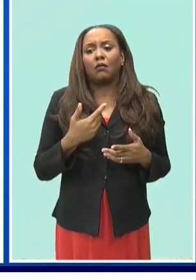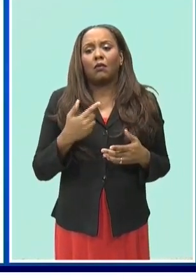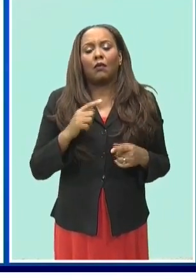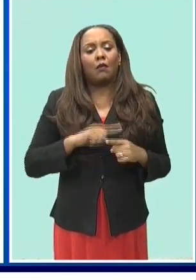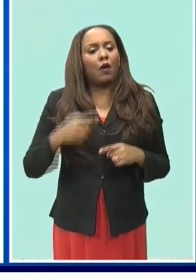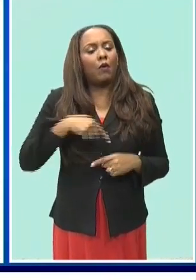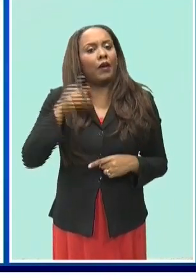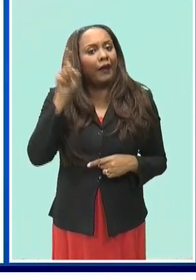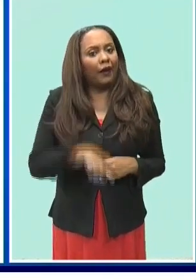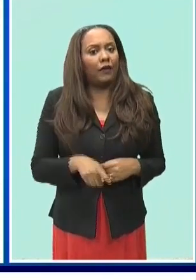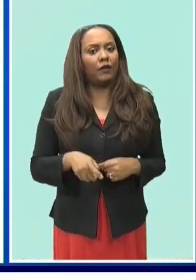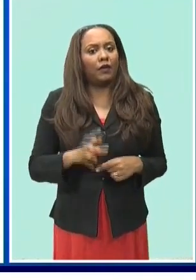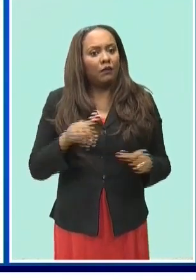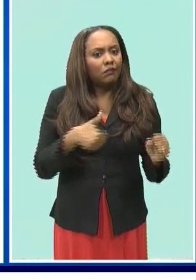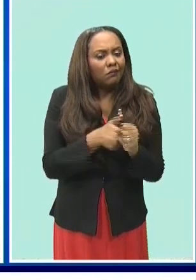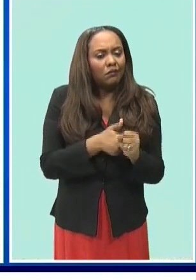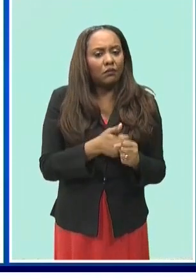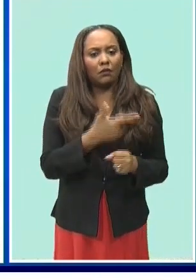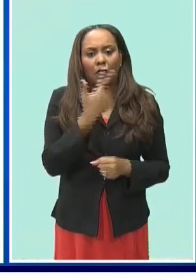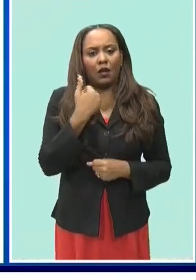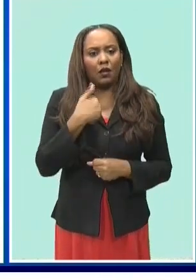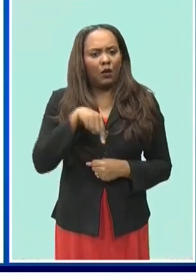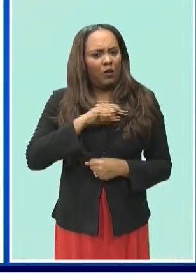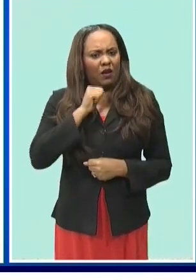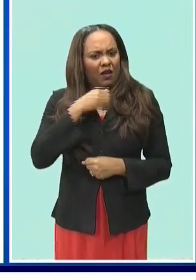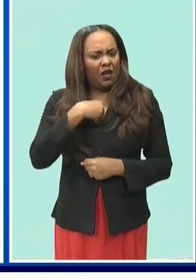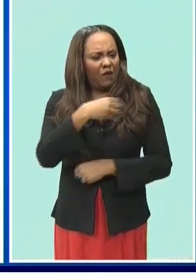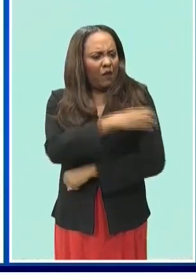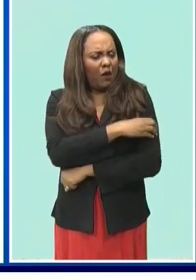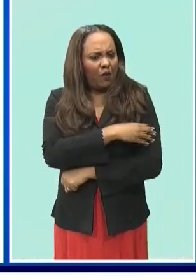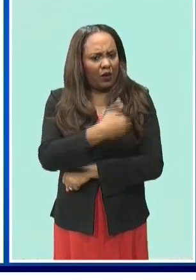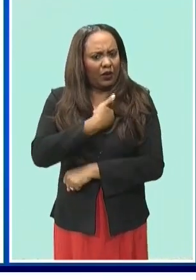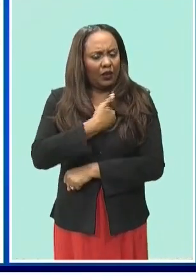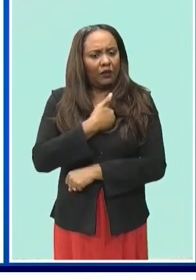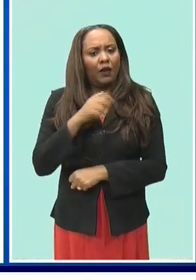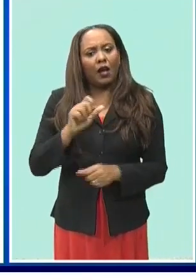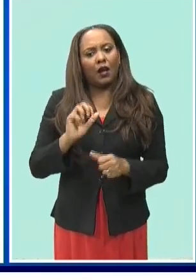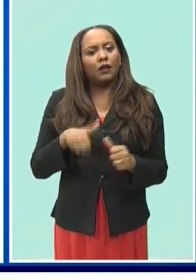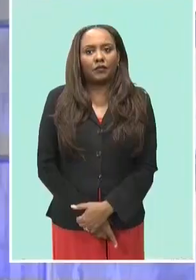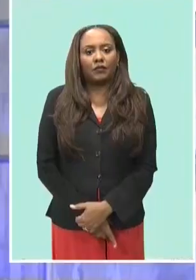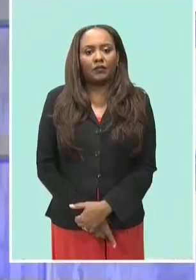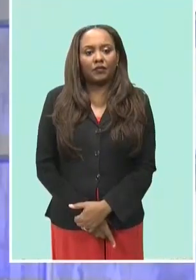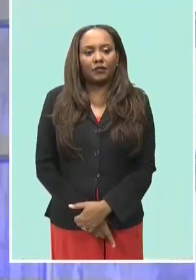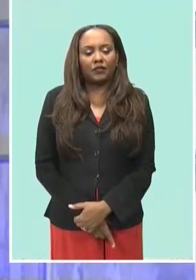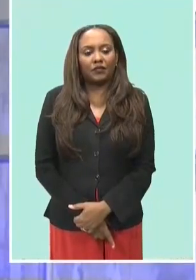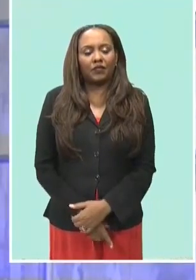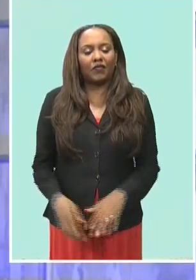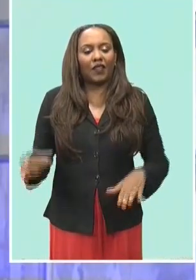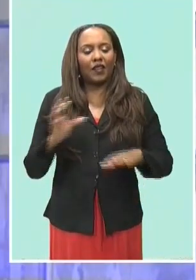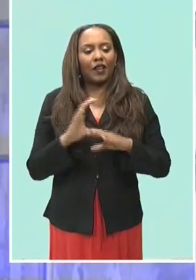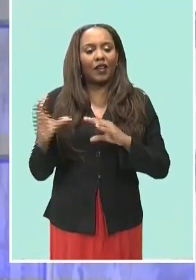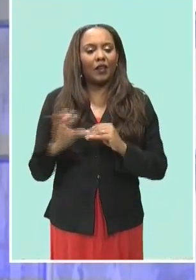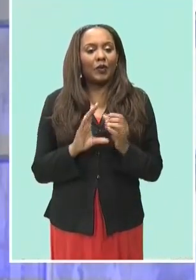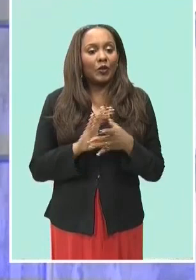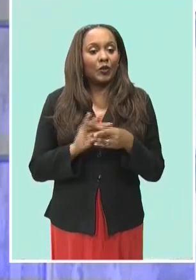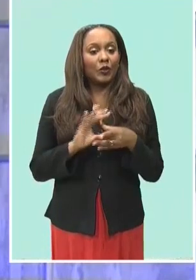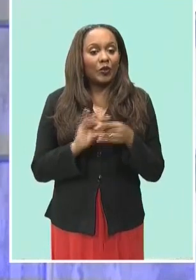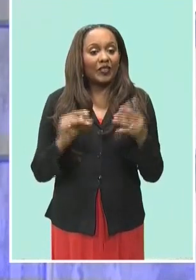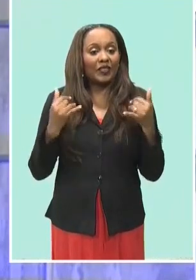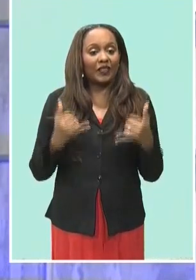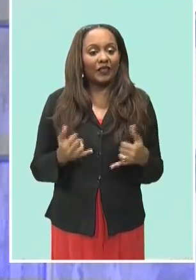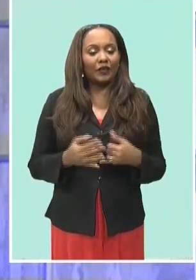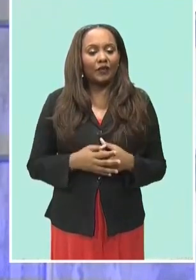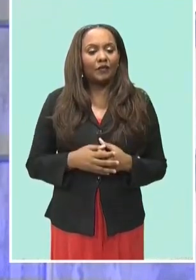this situation because we really don't have any power in the international thing. We got to go along with it or else. Checking in with our regional neighbors now,